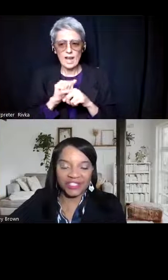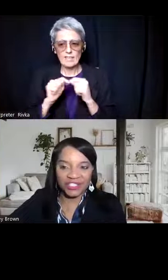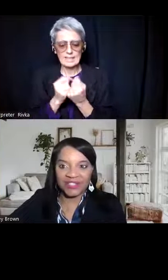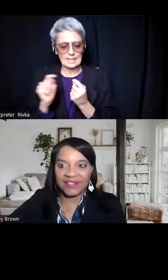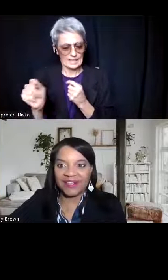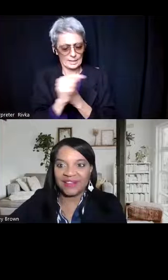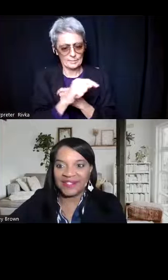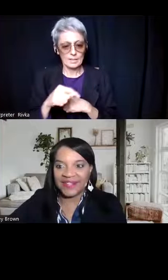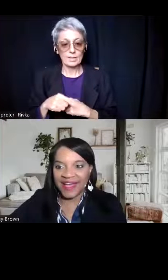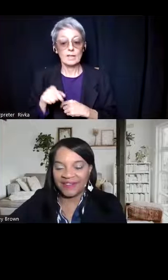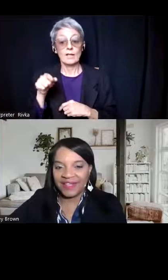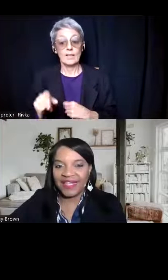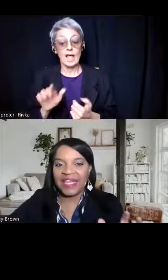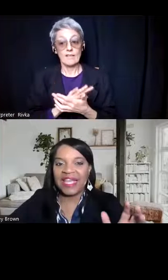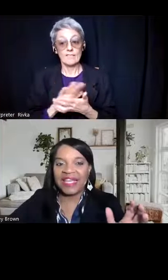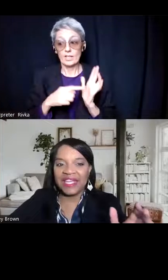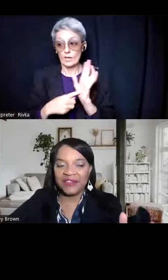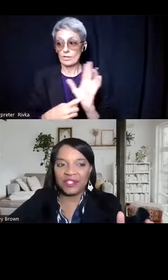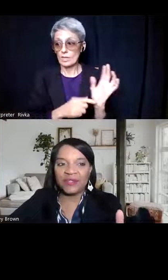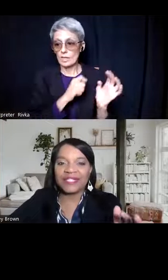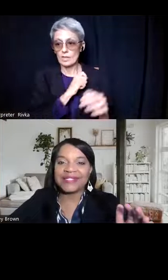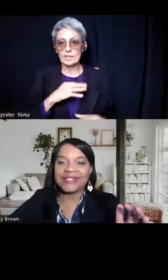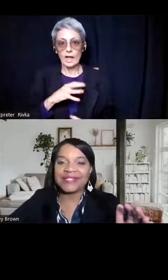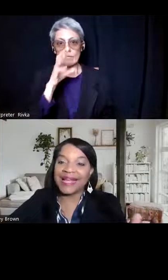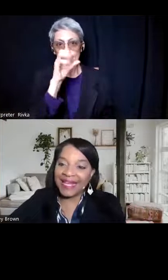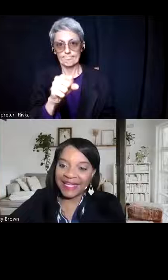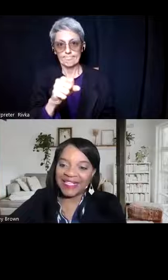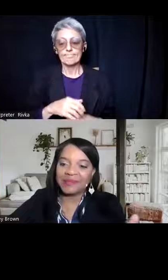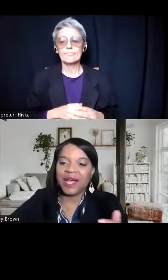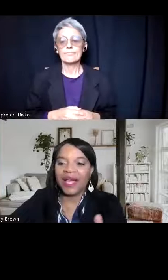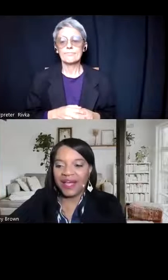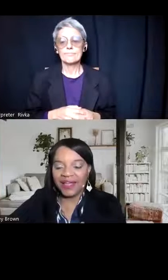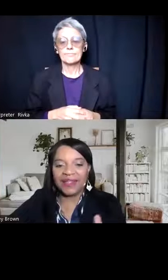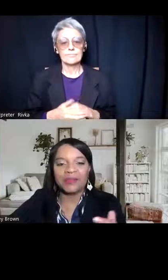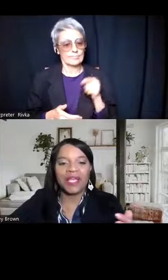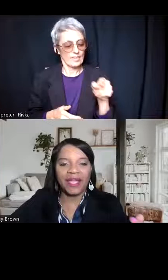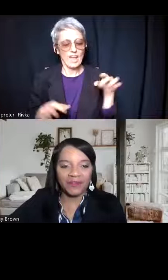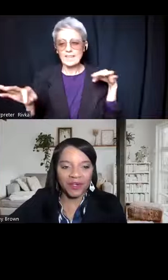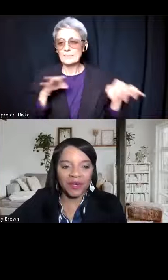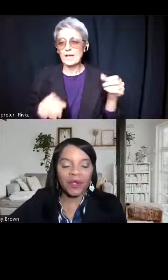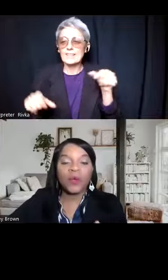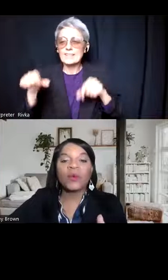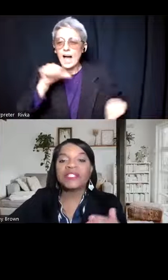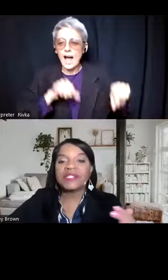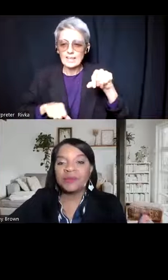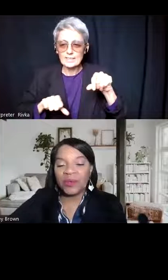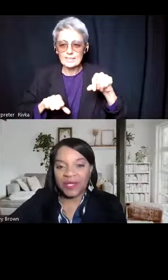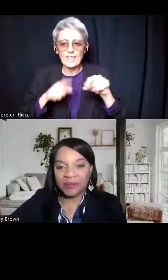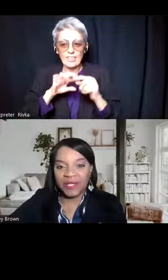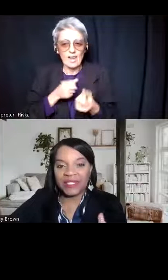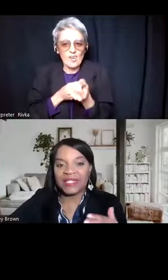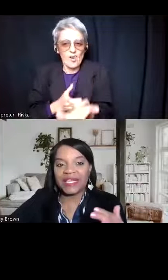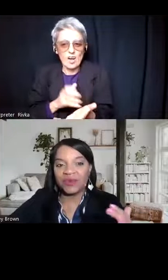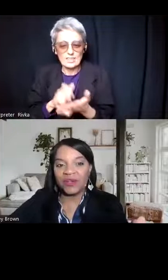the attention of staff. It gives you the science behind the behavior, which is